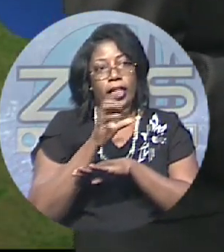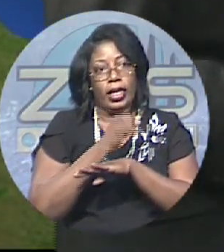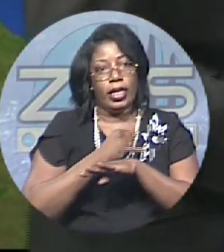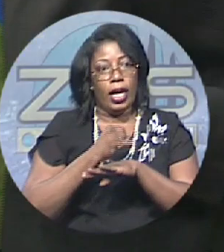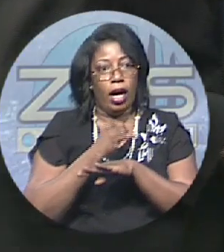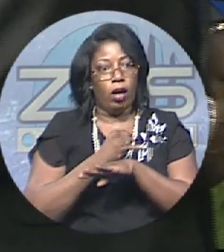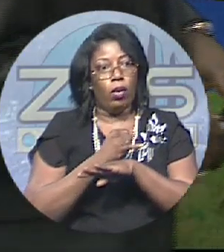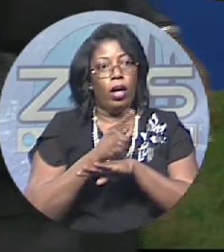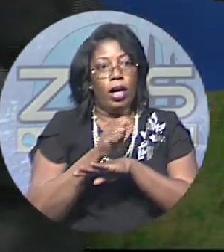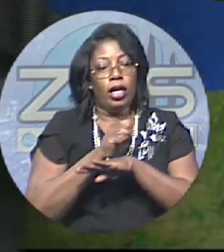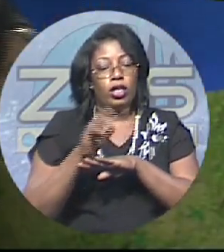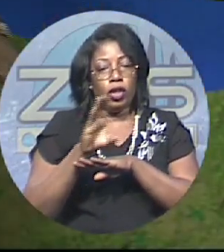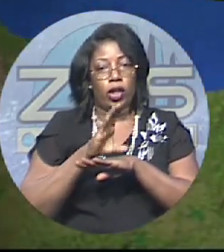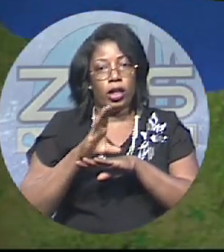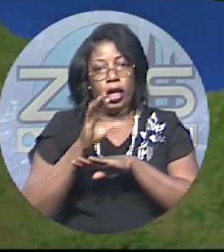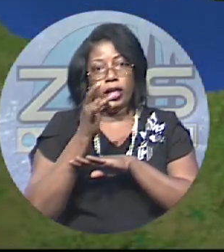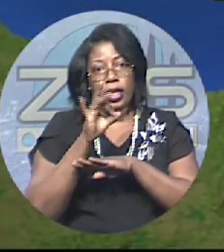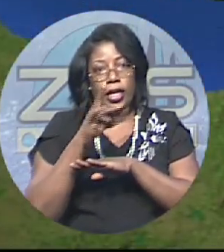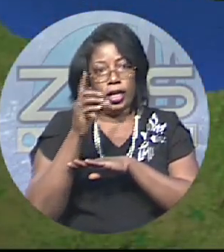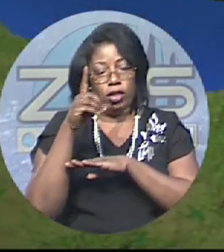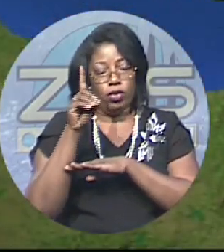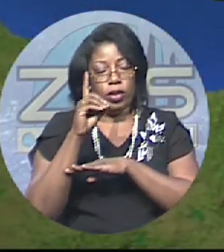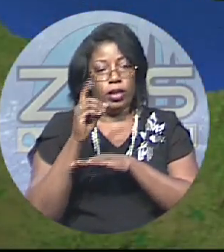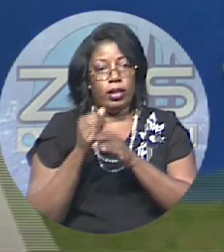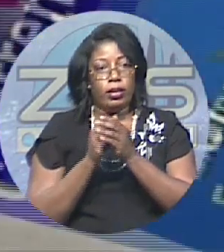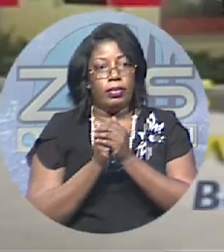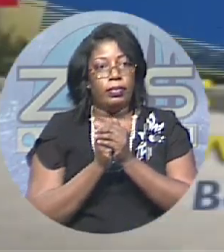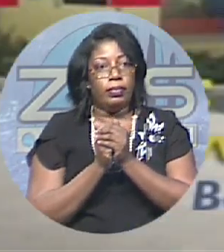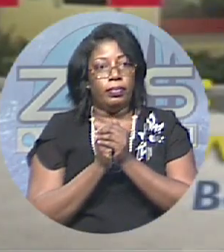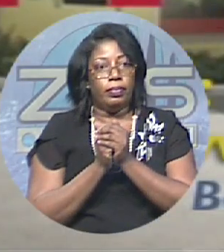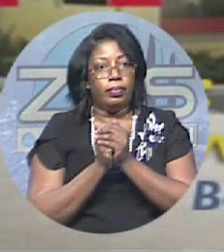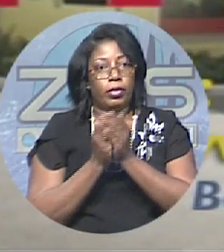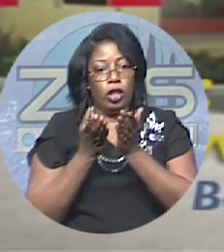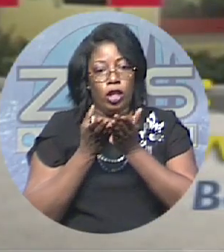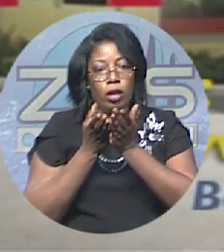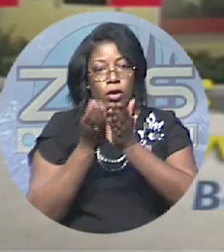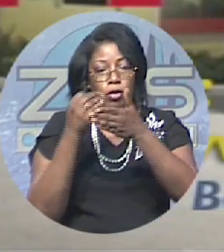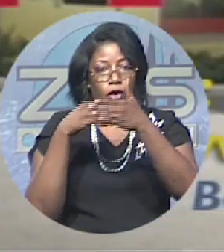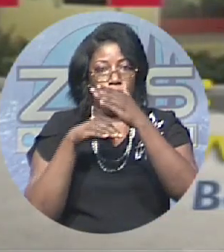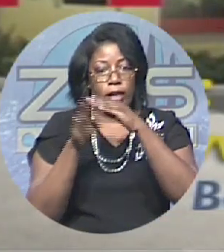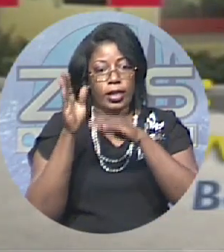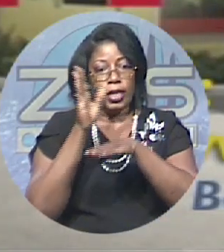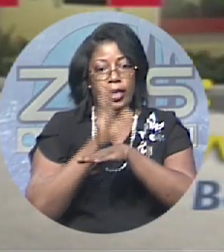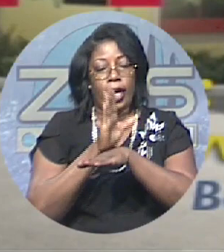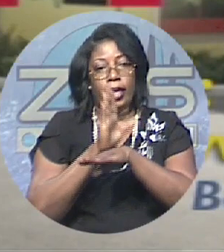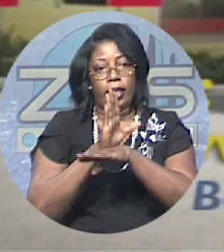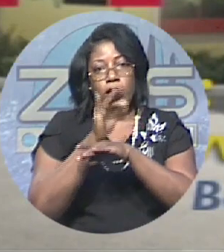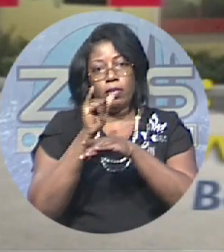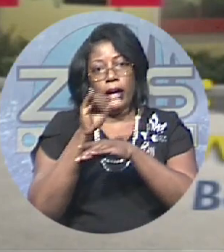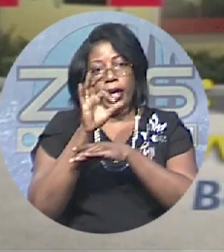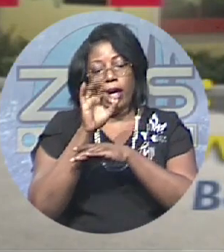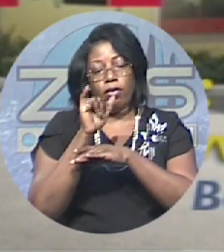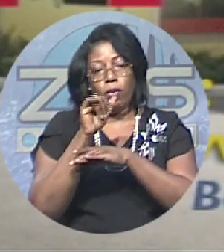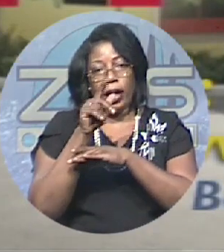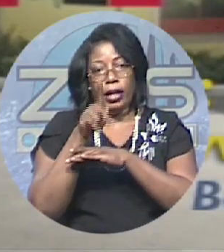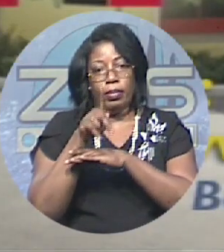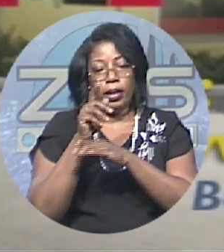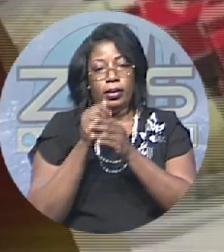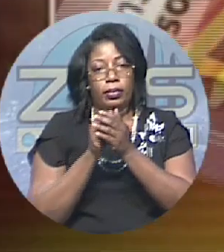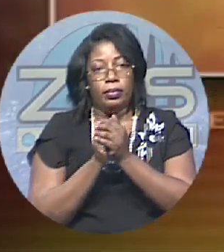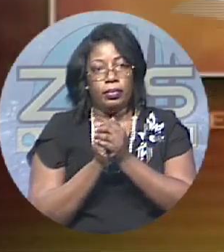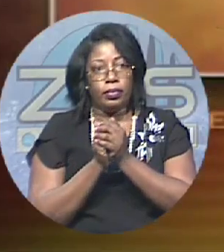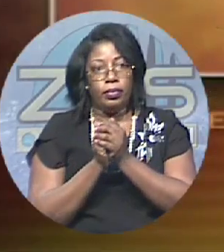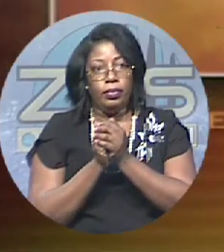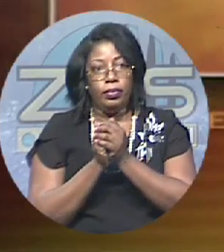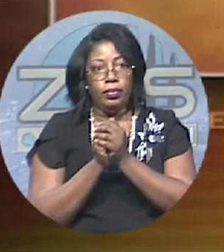in Matthewtown, Inagua, and the Turks and Caicos Islands. Boating forecast tonight brought to you by Builders Mall, home of FYP, the